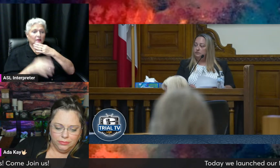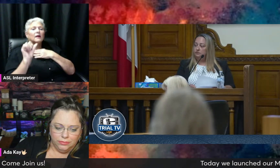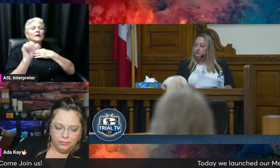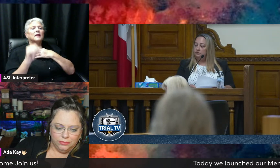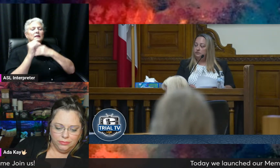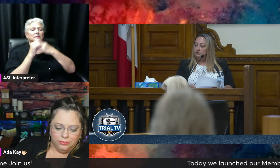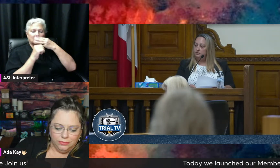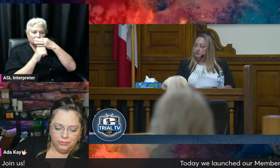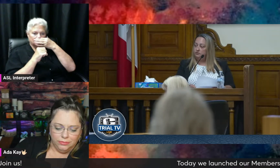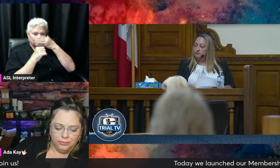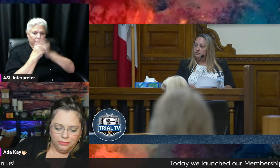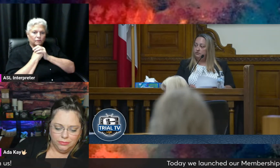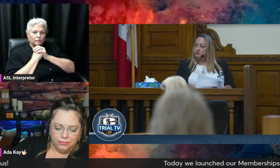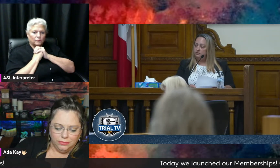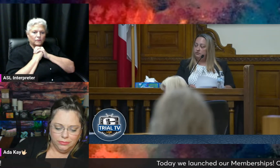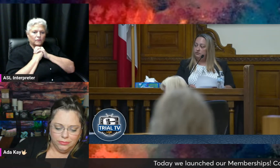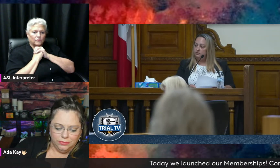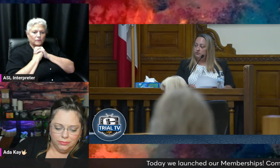Did the